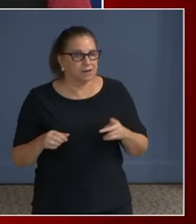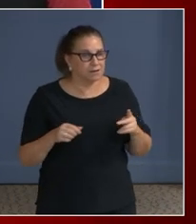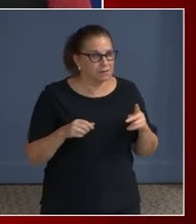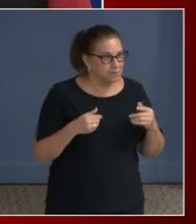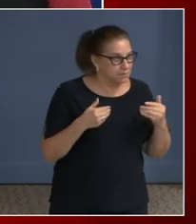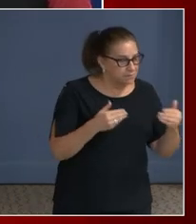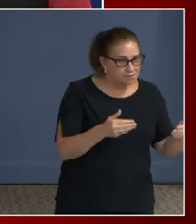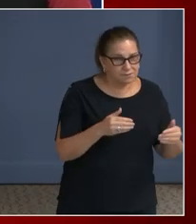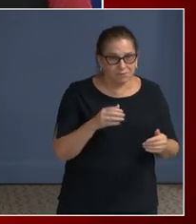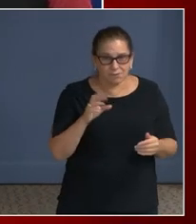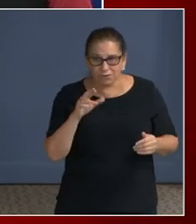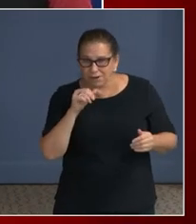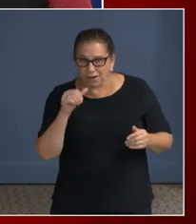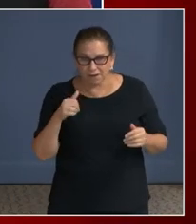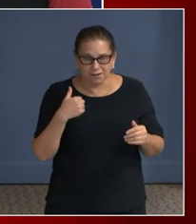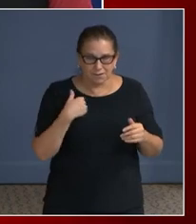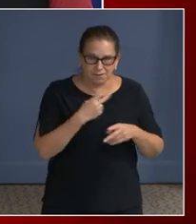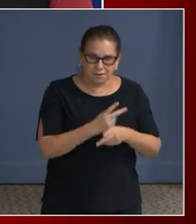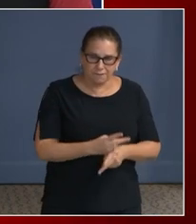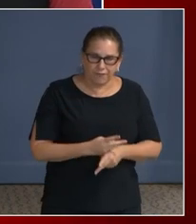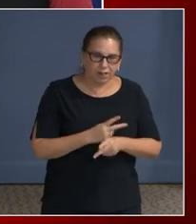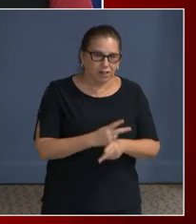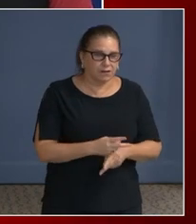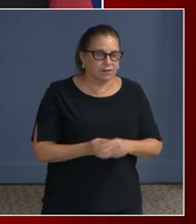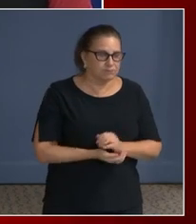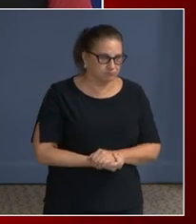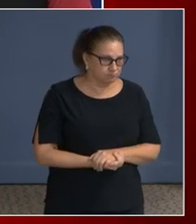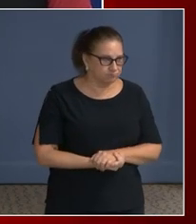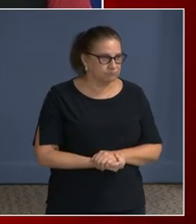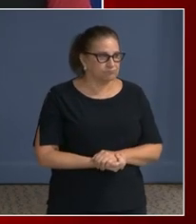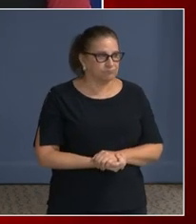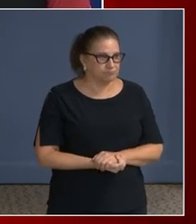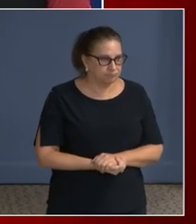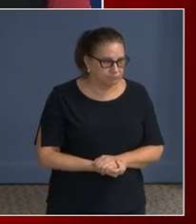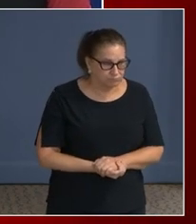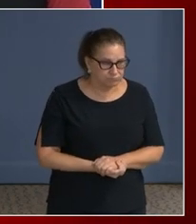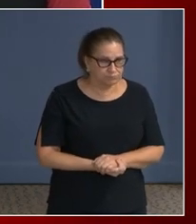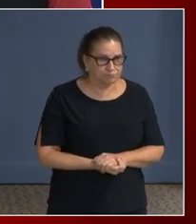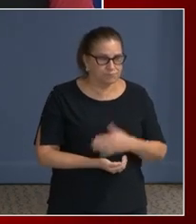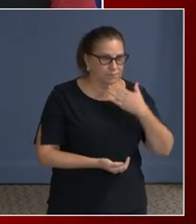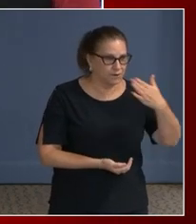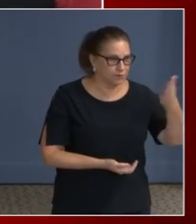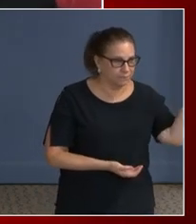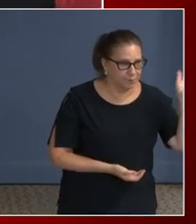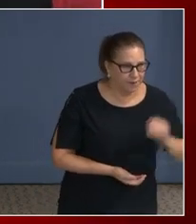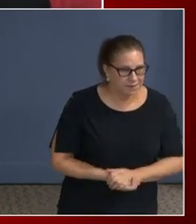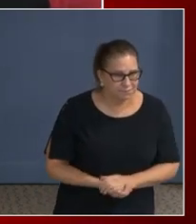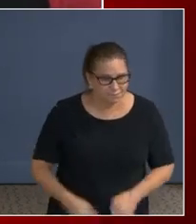and getting beyond. Thank you, everybody.